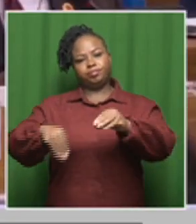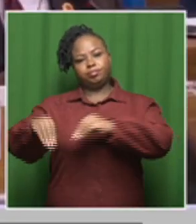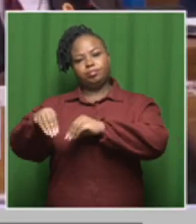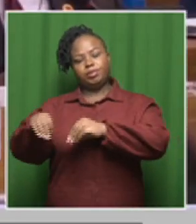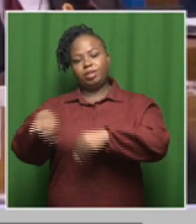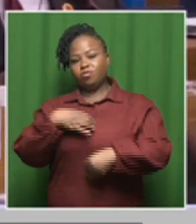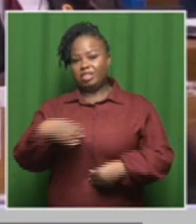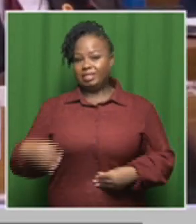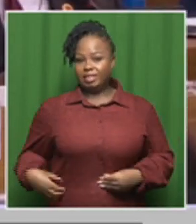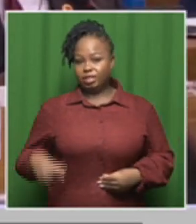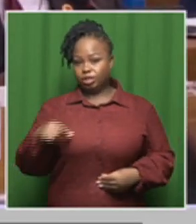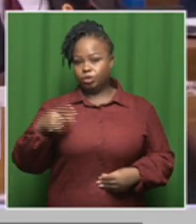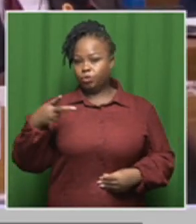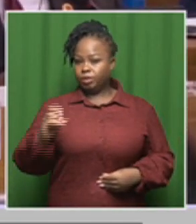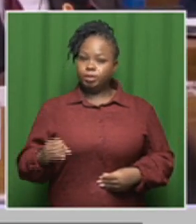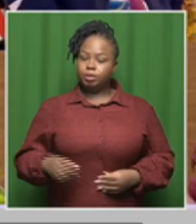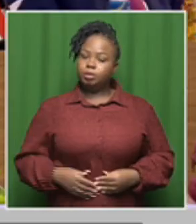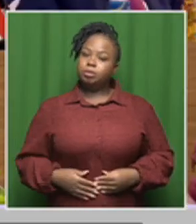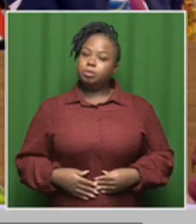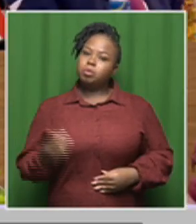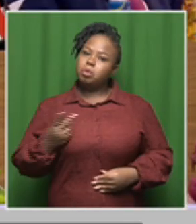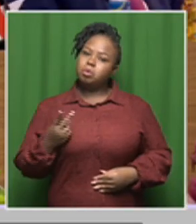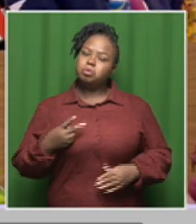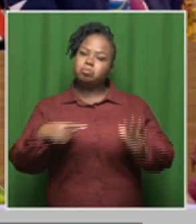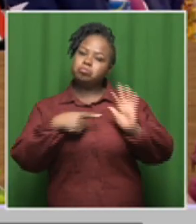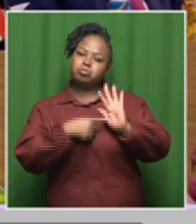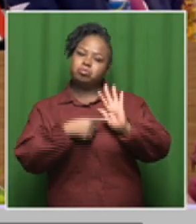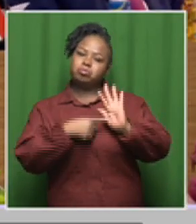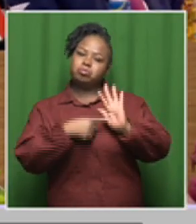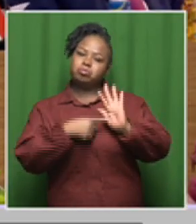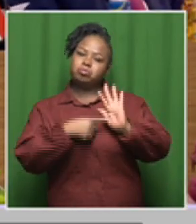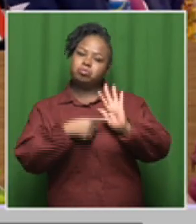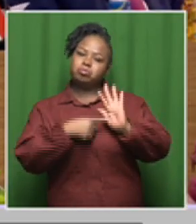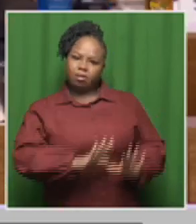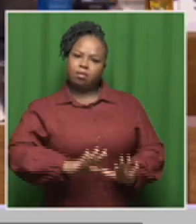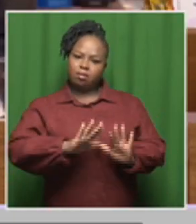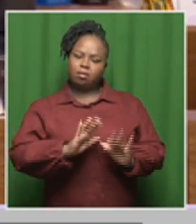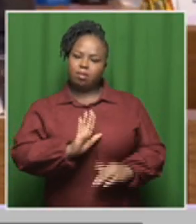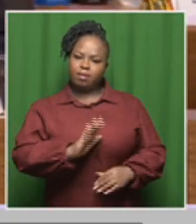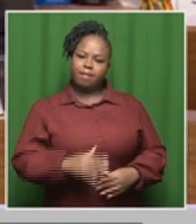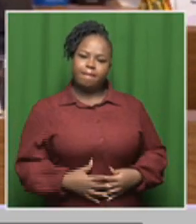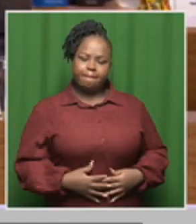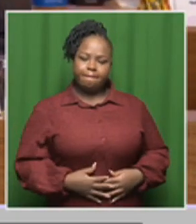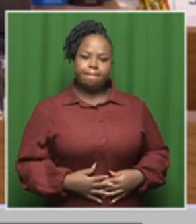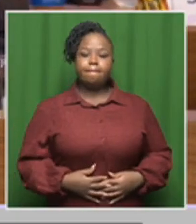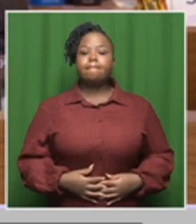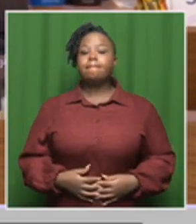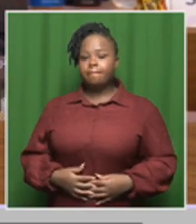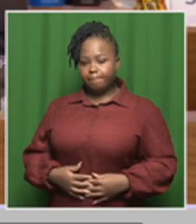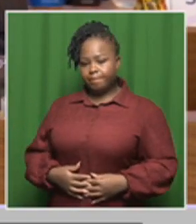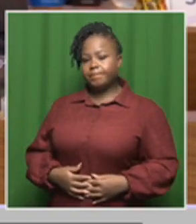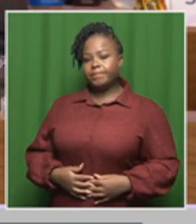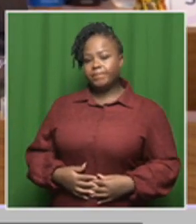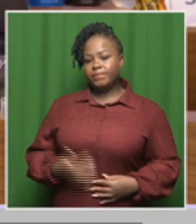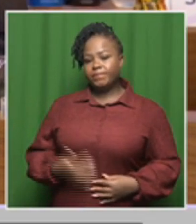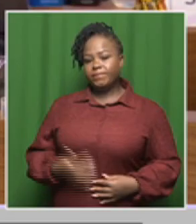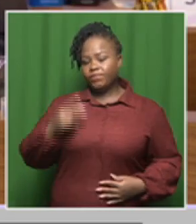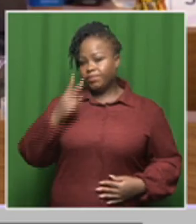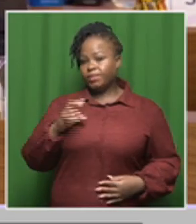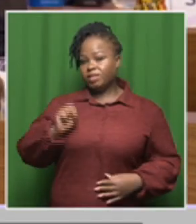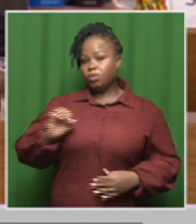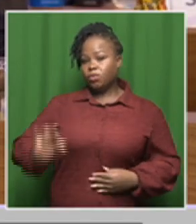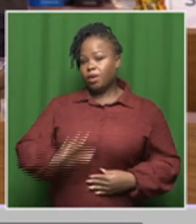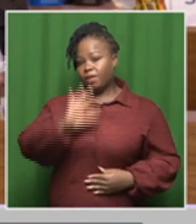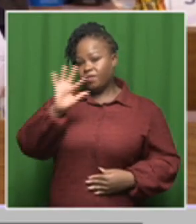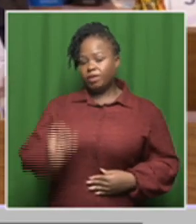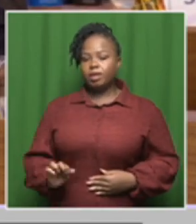G20 presidency, but also a greater showing now for the African continent and a bigger voice. Well, when you look at South